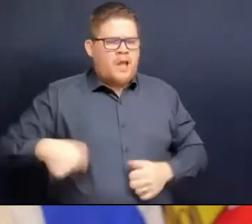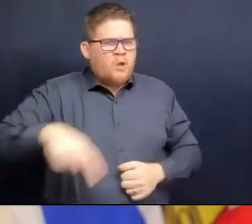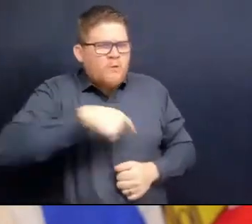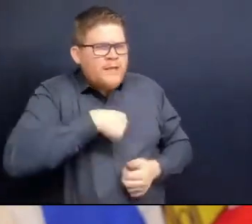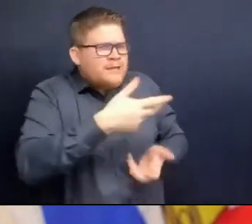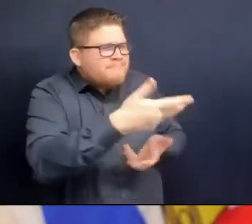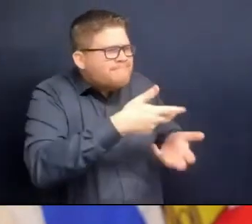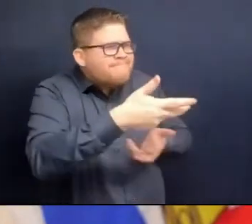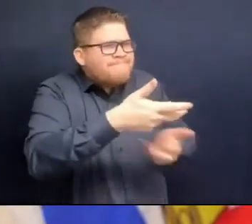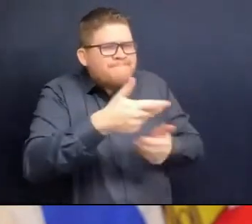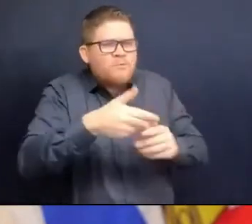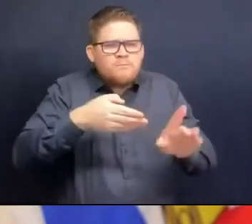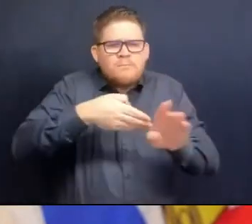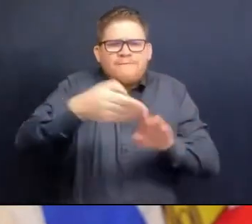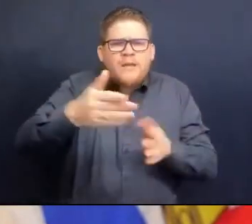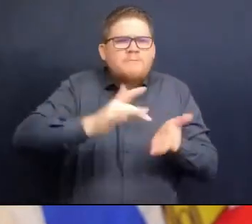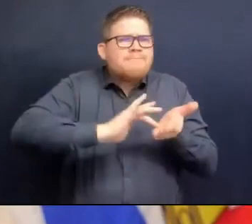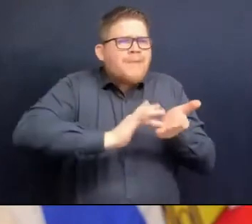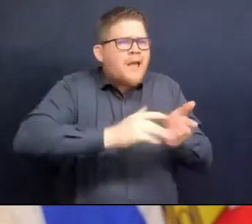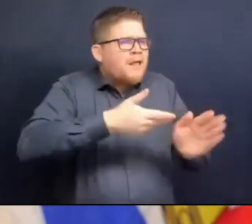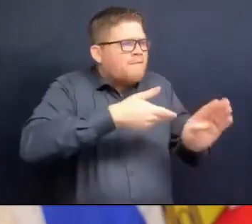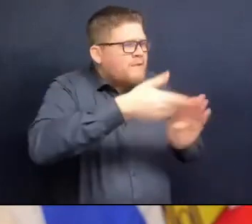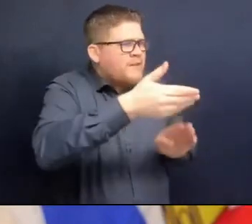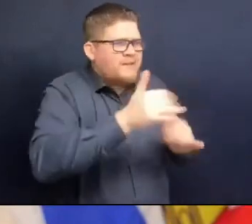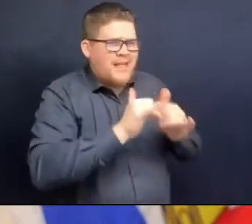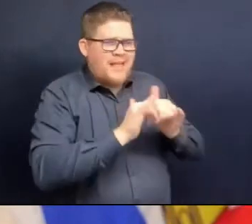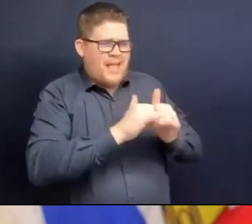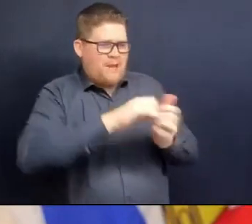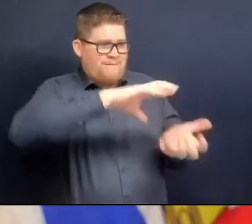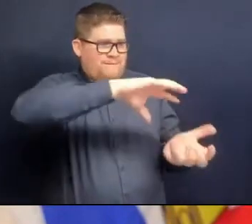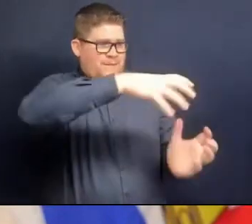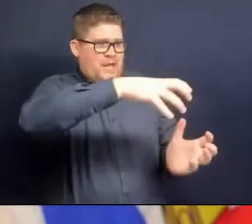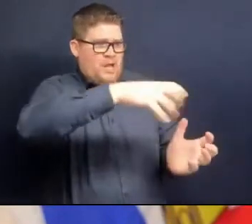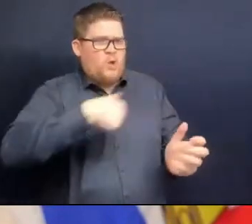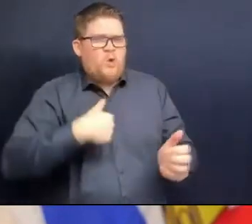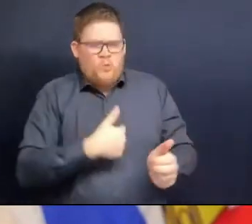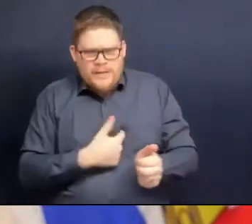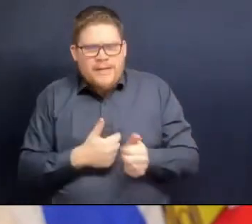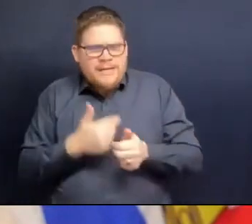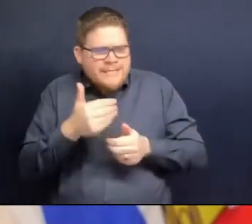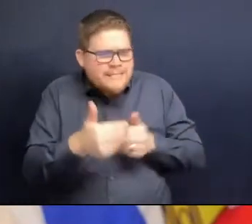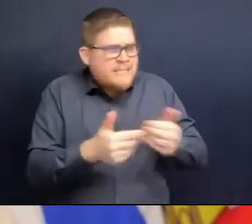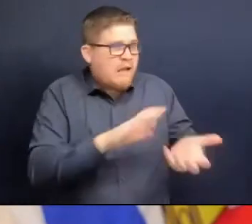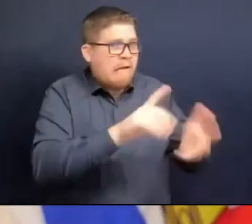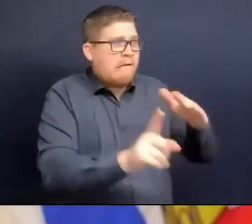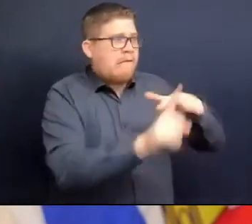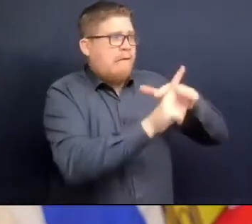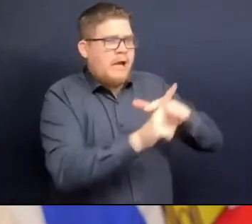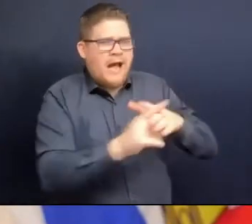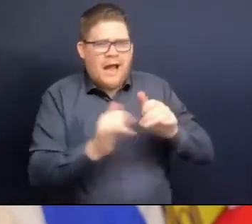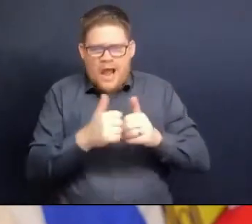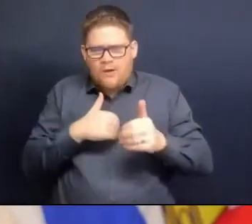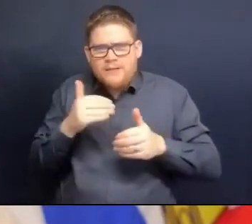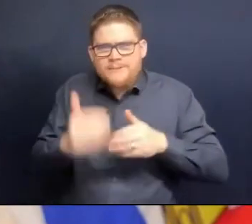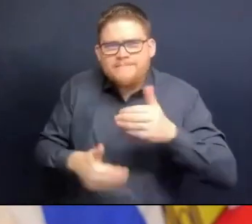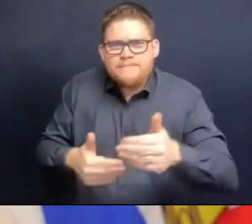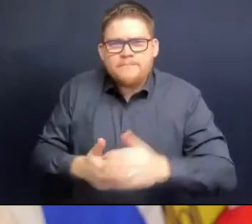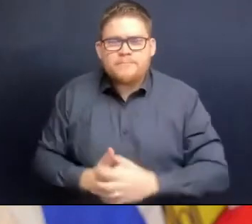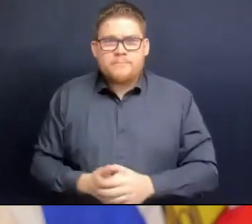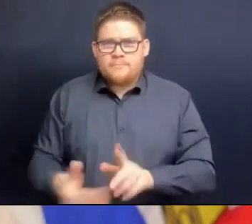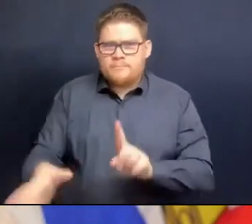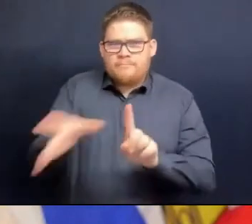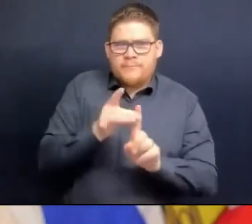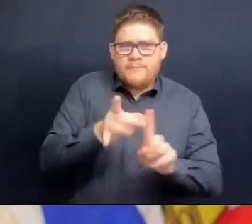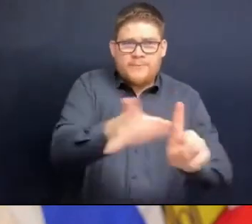pressure, because so many people are infected and the virus is rapidly changing and